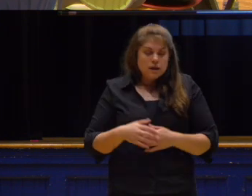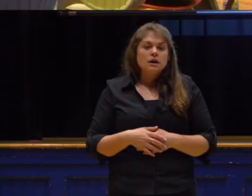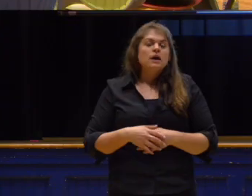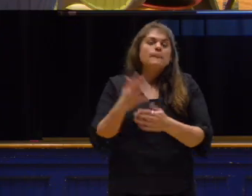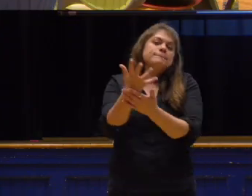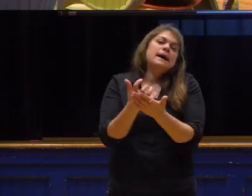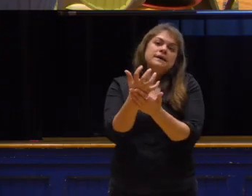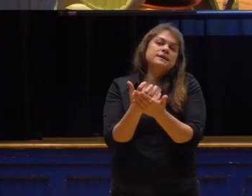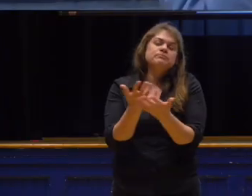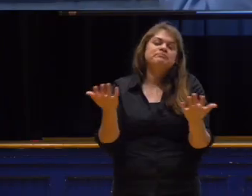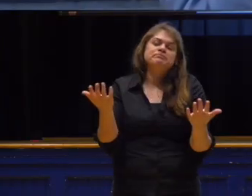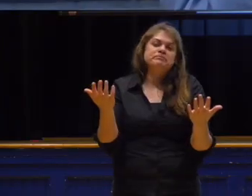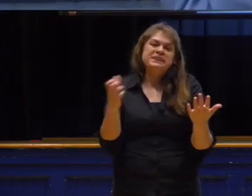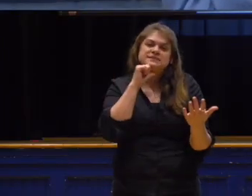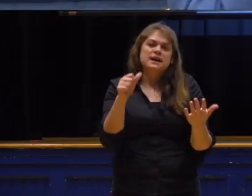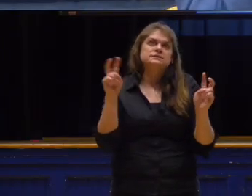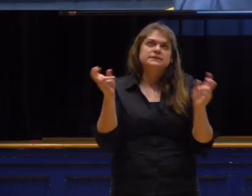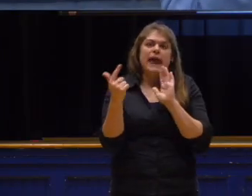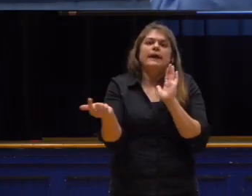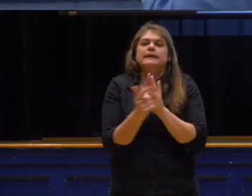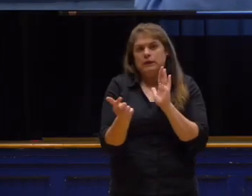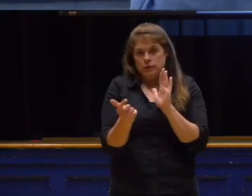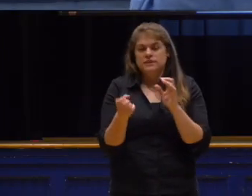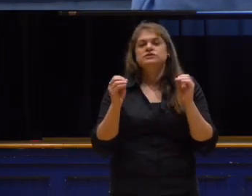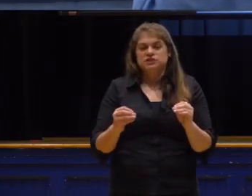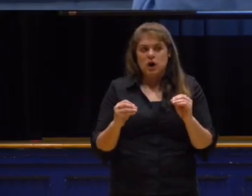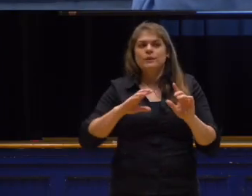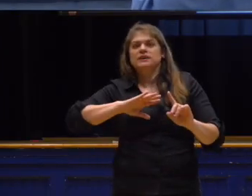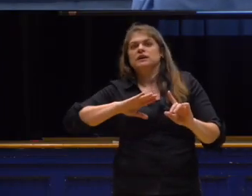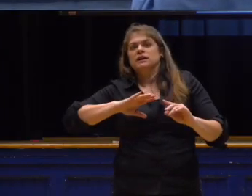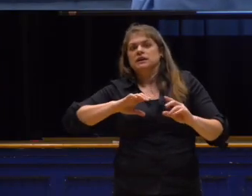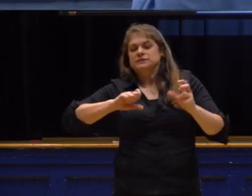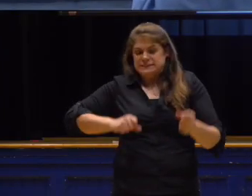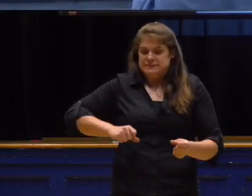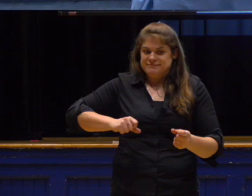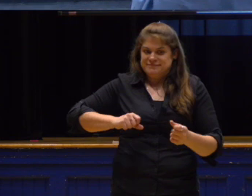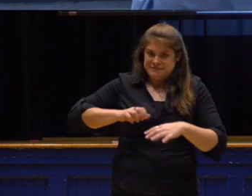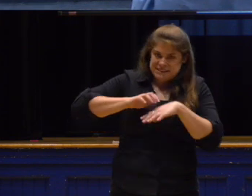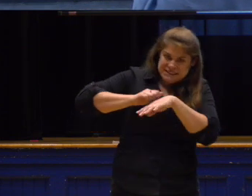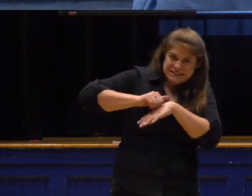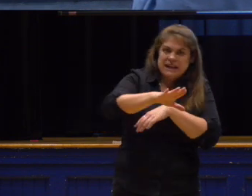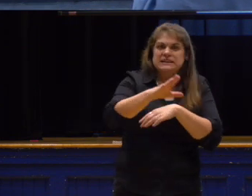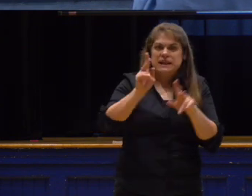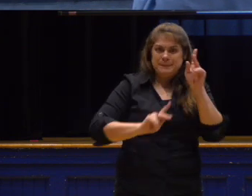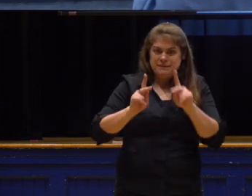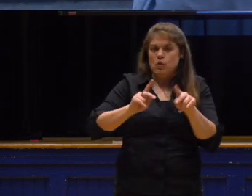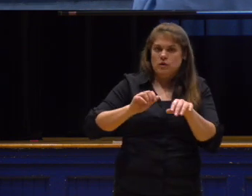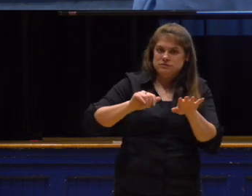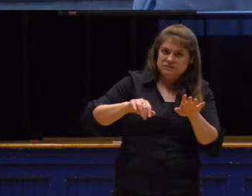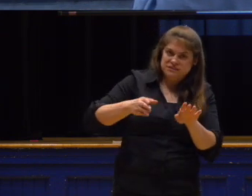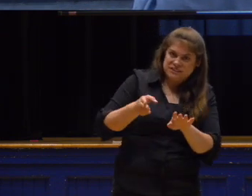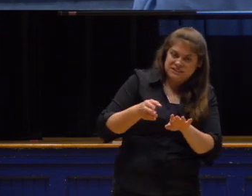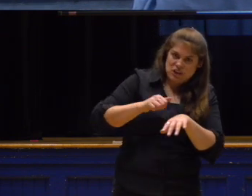But panhandling is not illegal, so getting these people off the street becomes